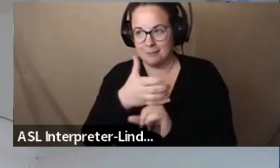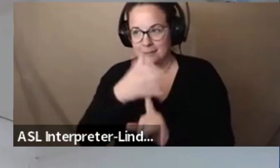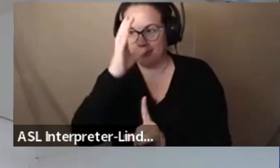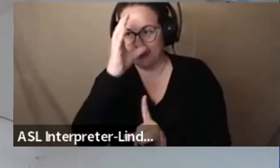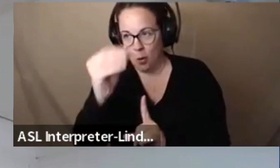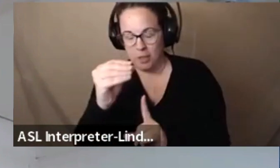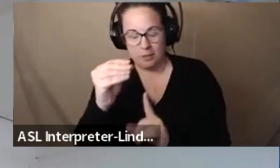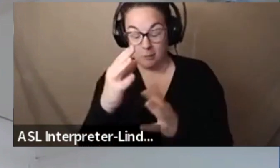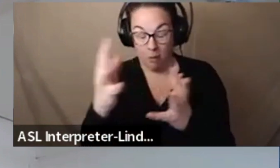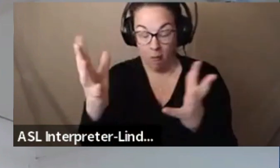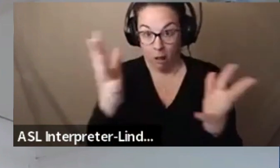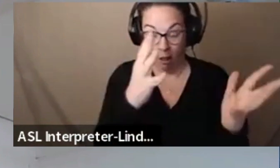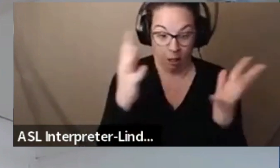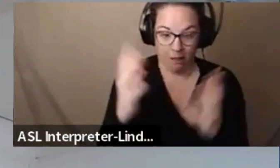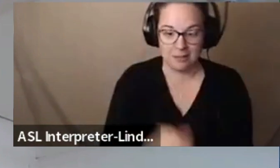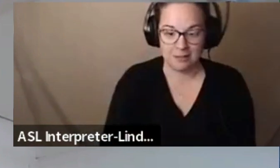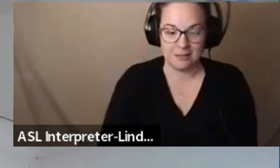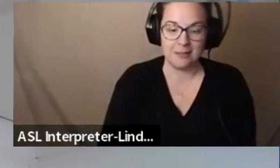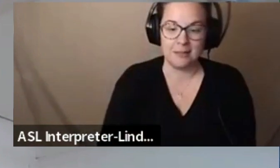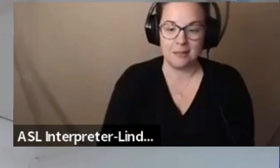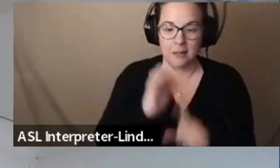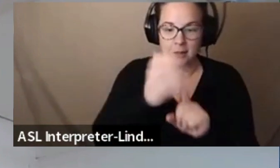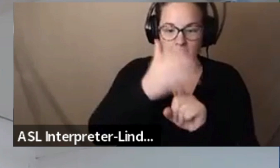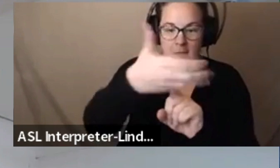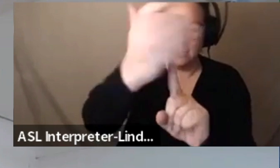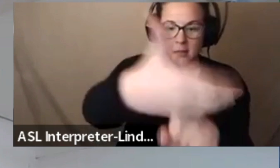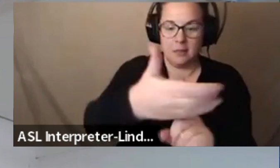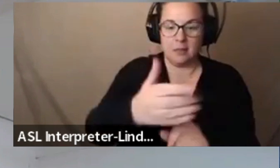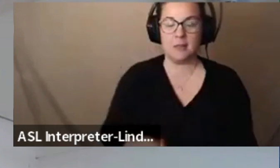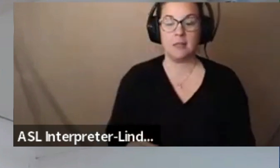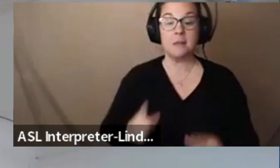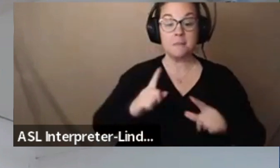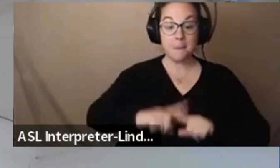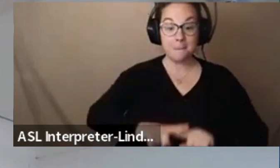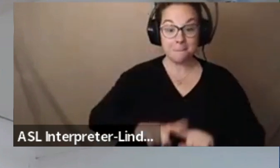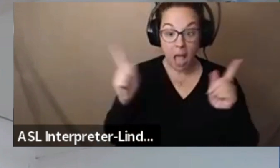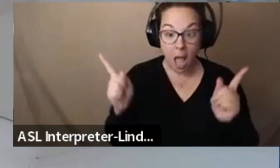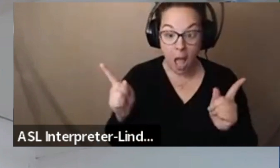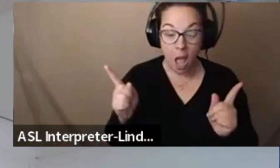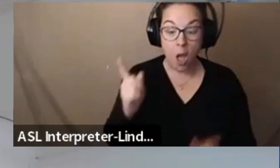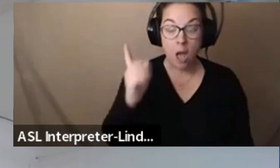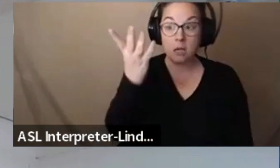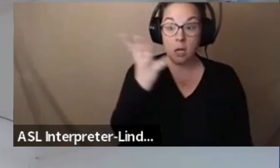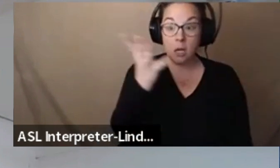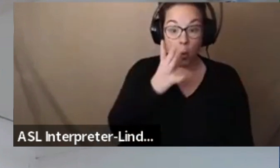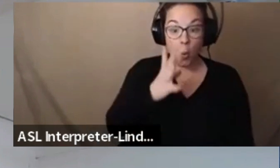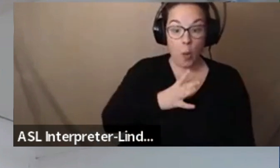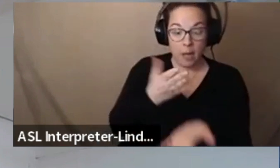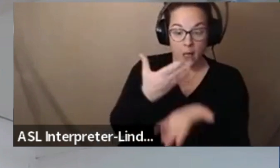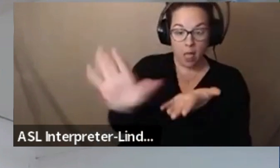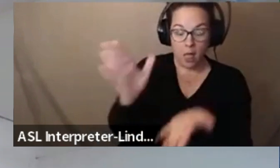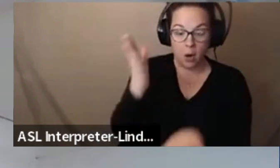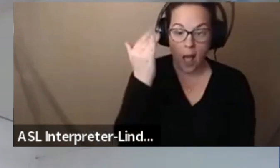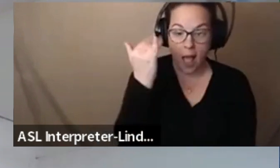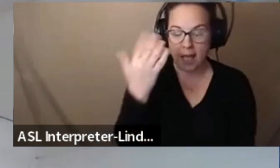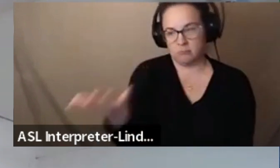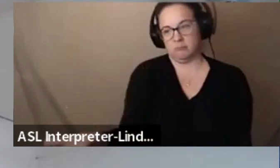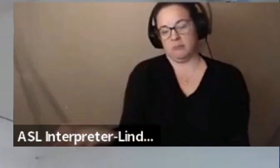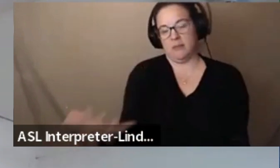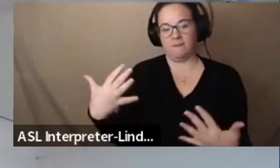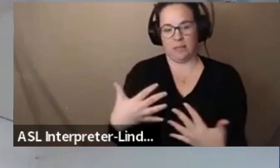intense. And the very fact that women were excluded from that was the fear of how sexual, there's obviously been